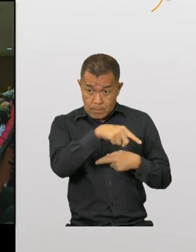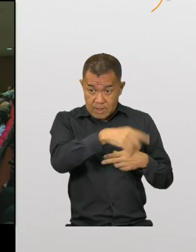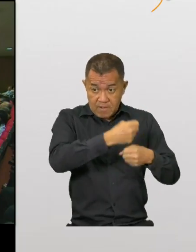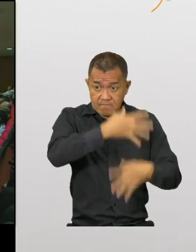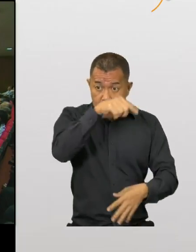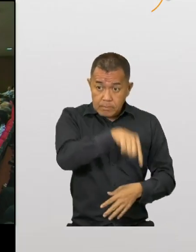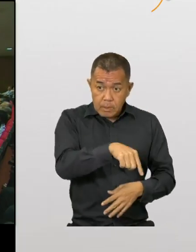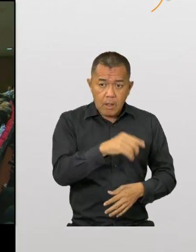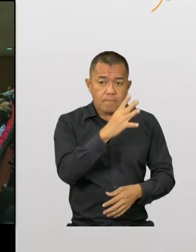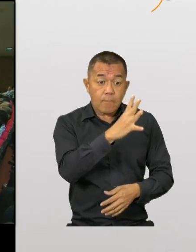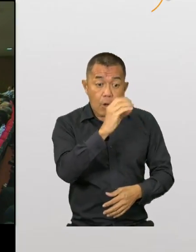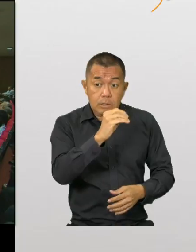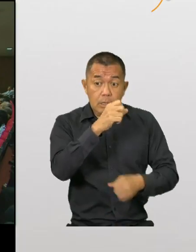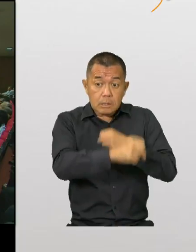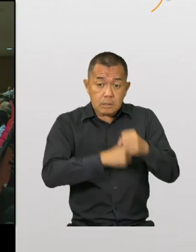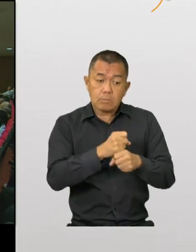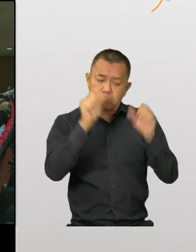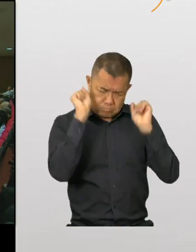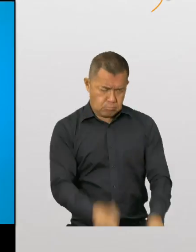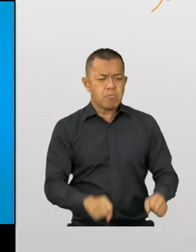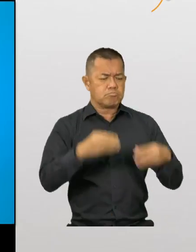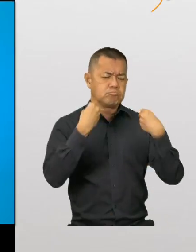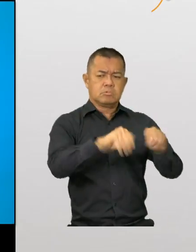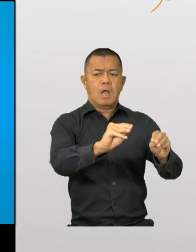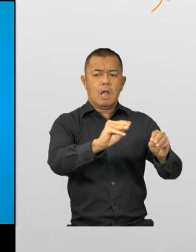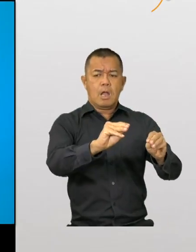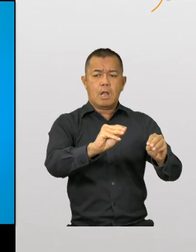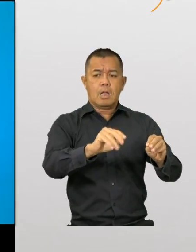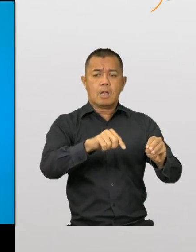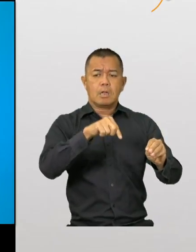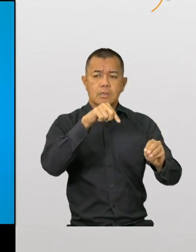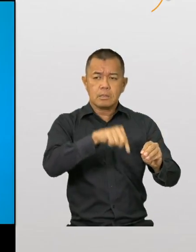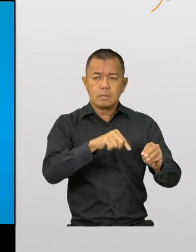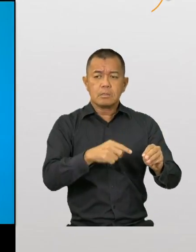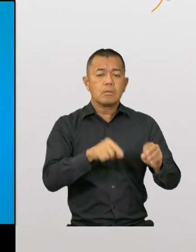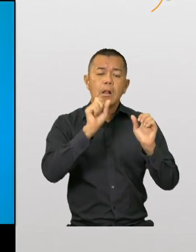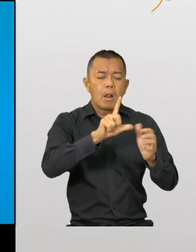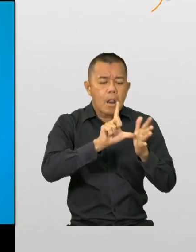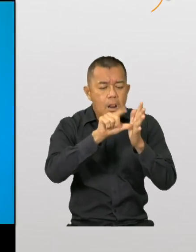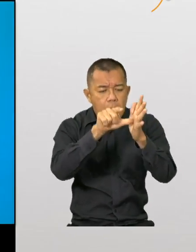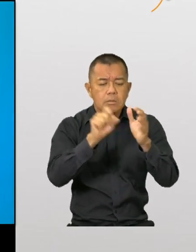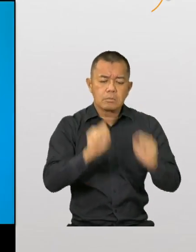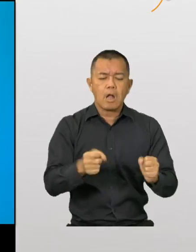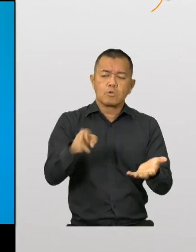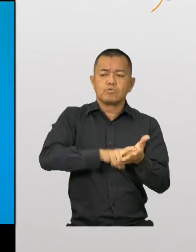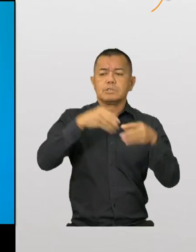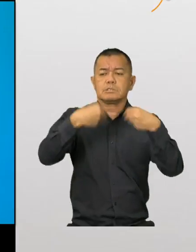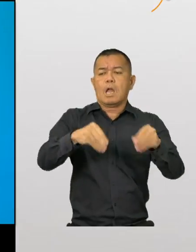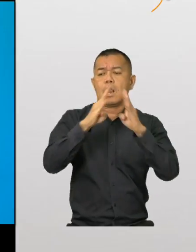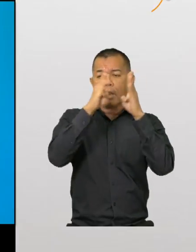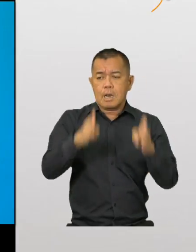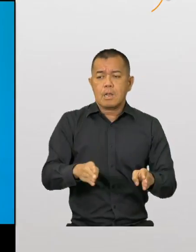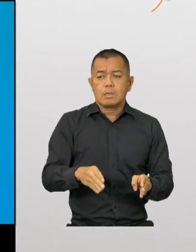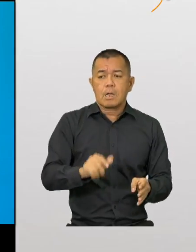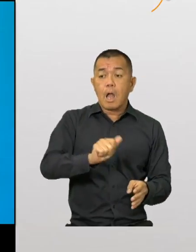fetch more than 400,000 on the resale market. In a good location, probably more. When he bought the